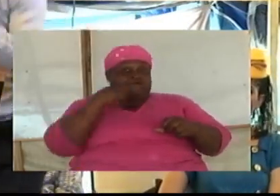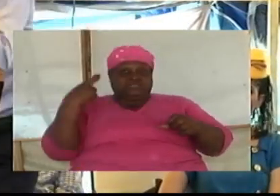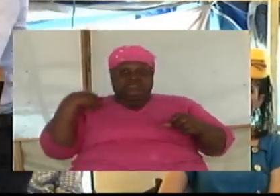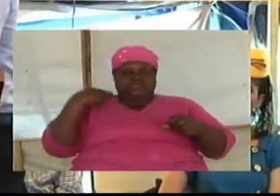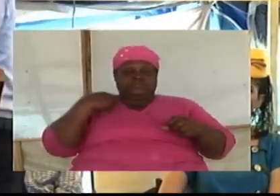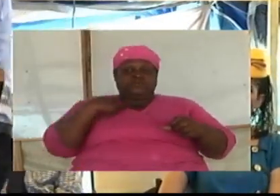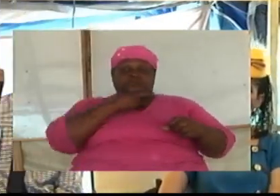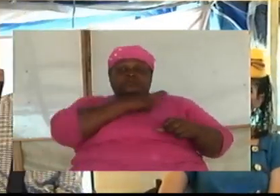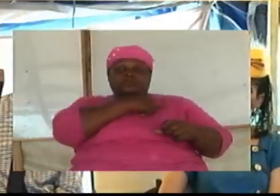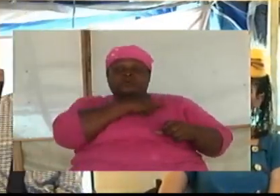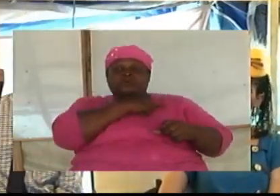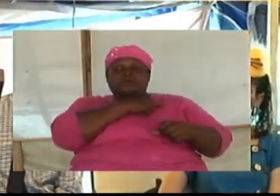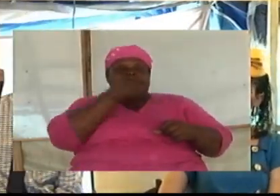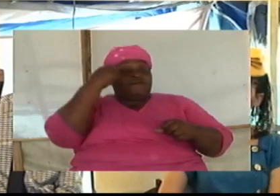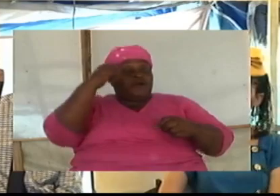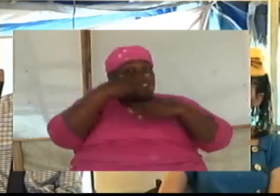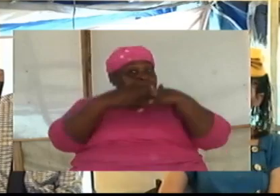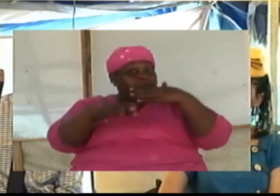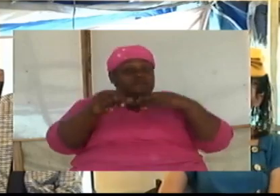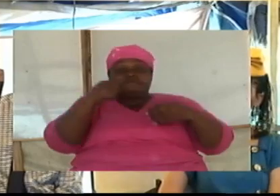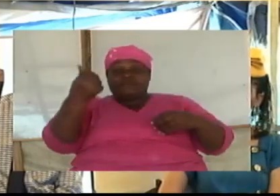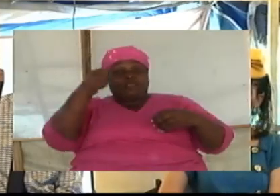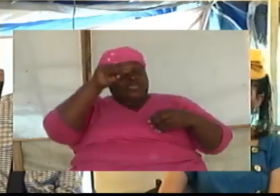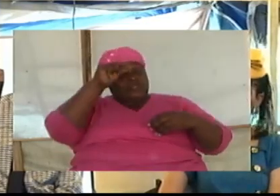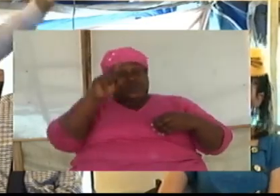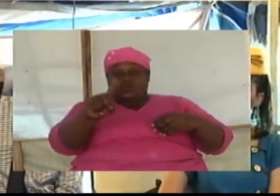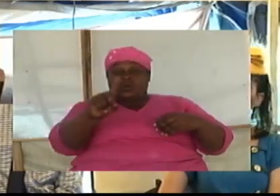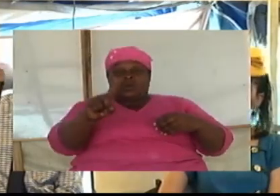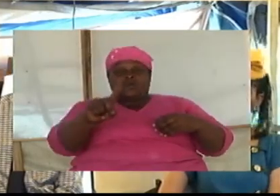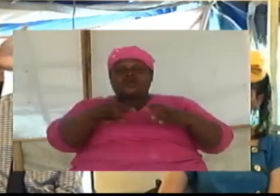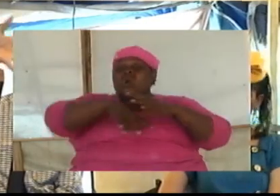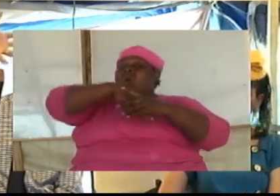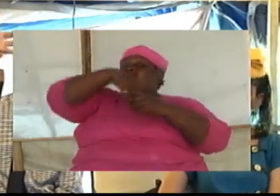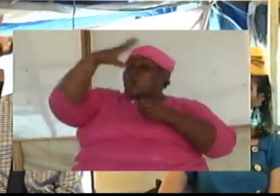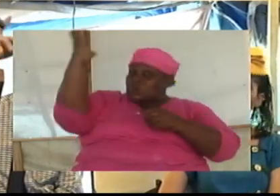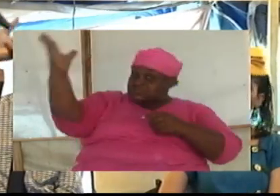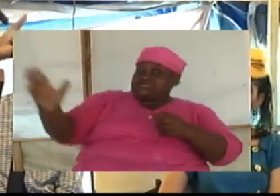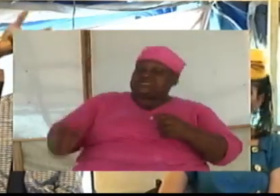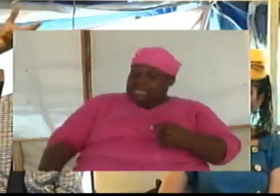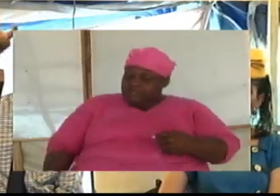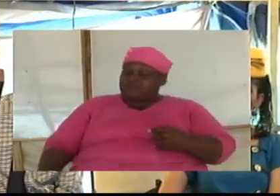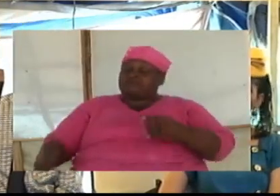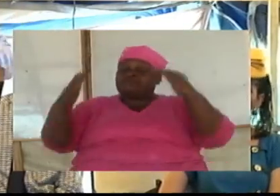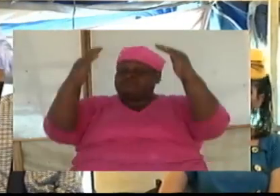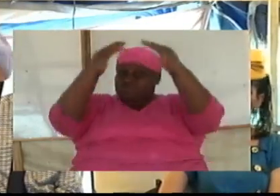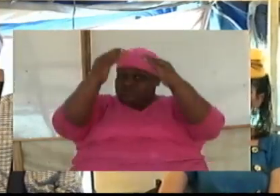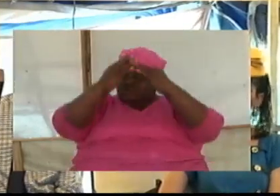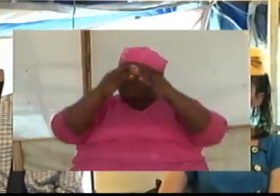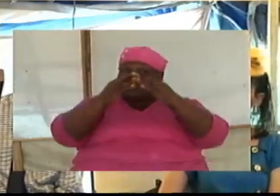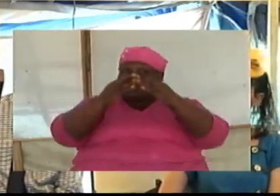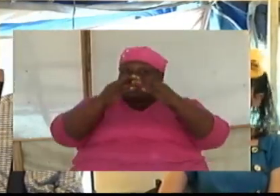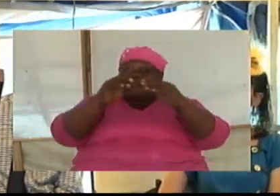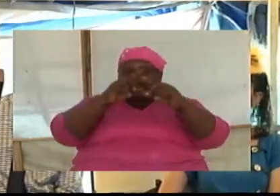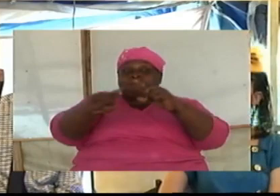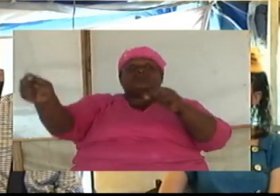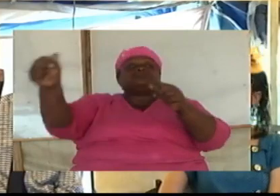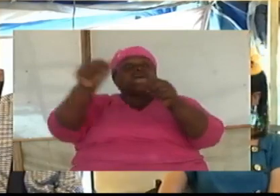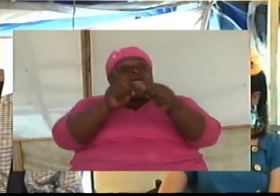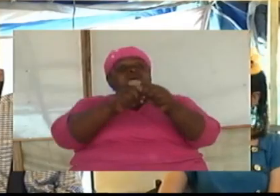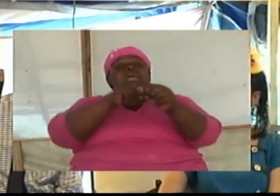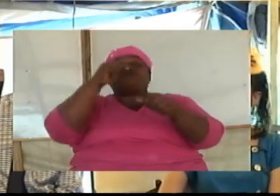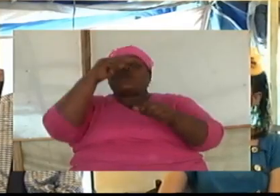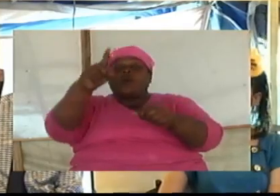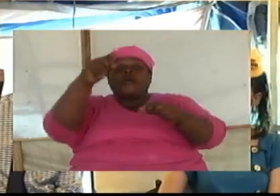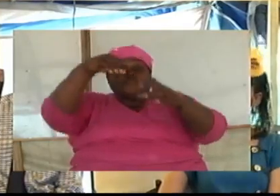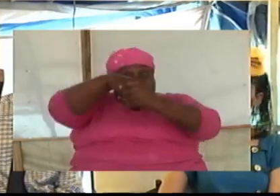for the blood of anyone that is outside of the house. Praise the Lord Jesus. But everyone that is in the